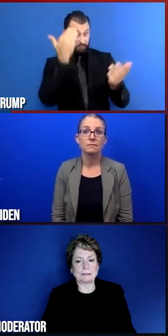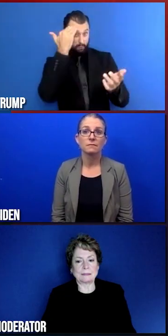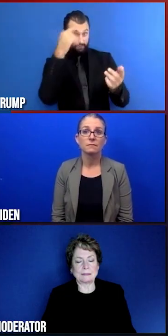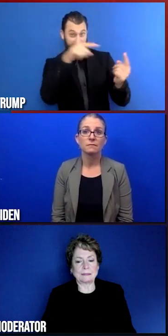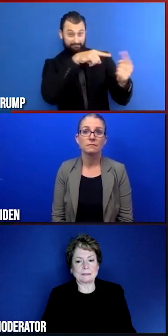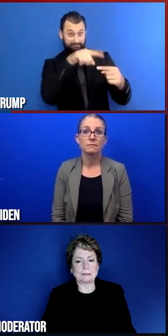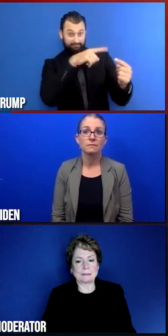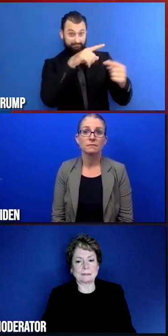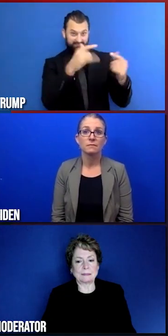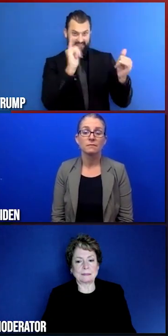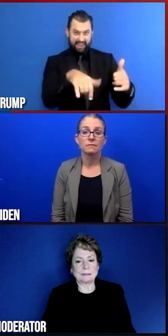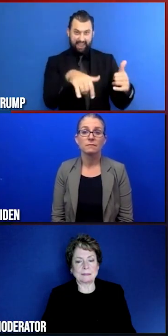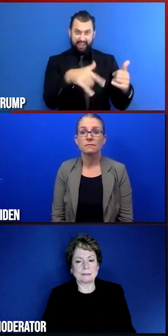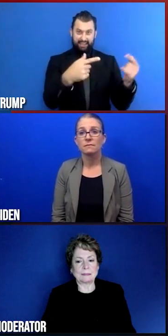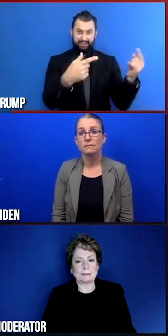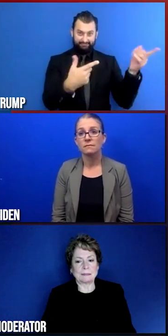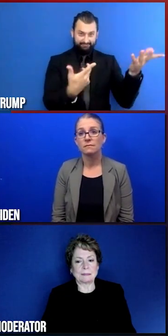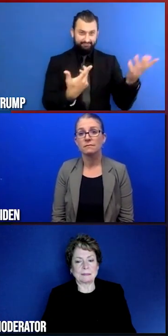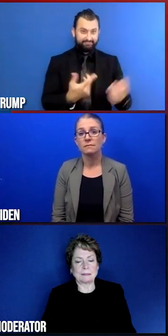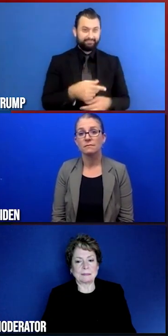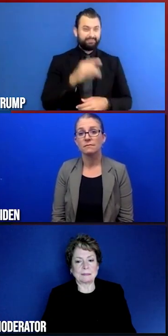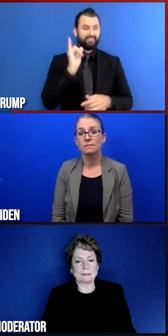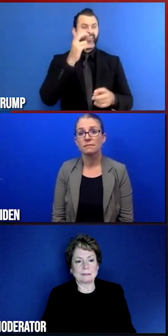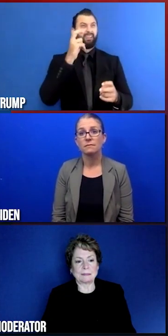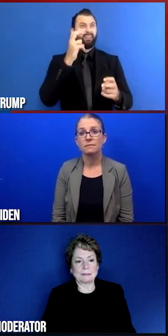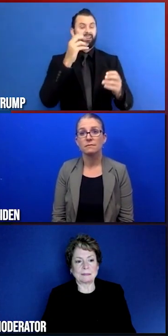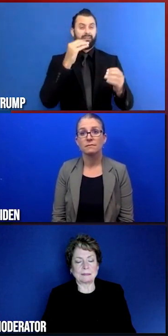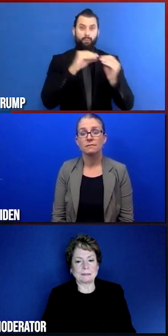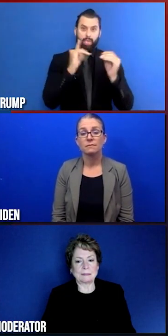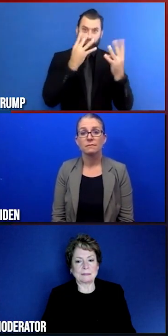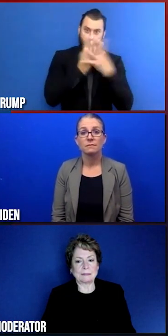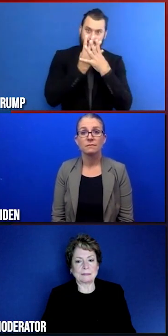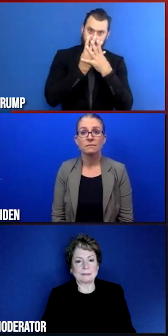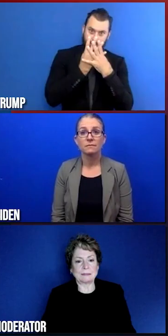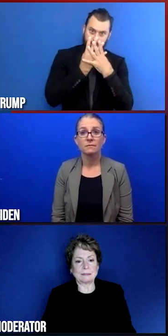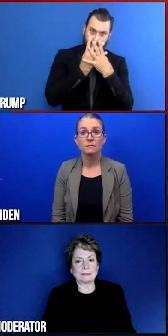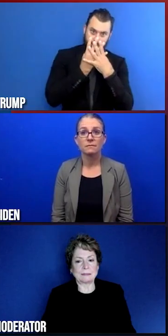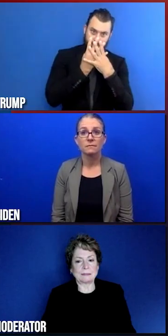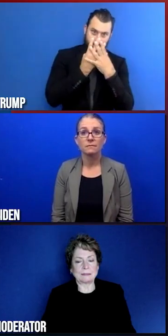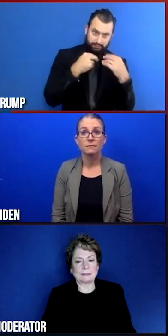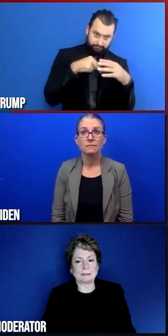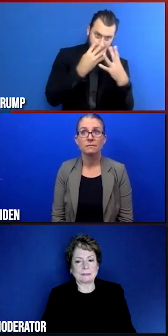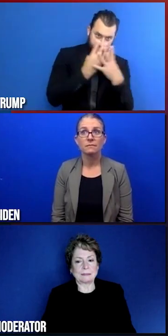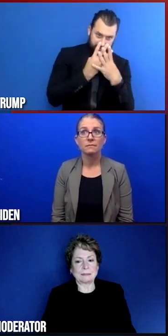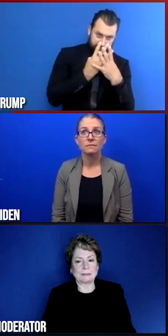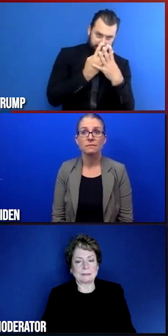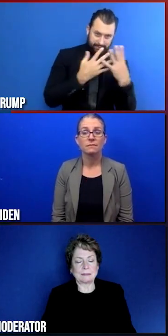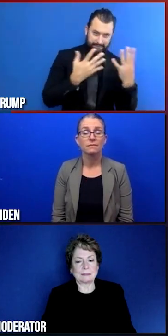look at North Carolina. They're having spikes, and they've been closed. And they're getting killed